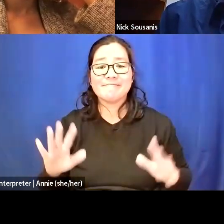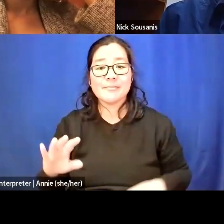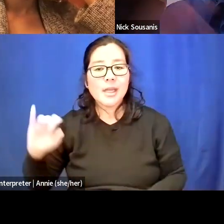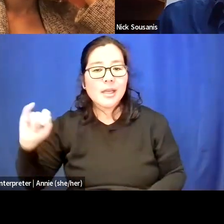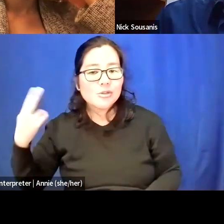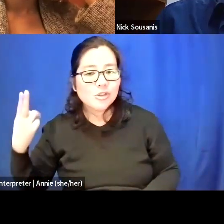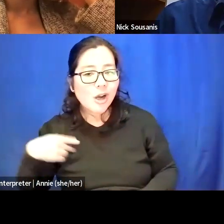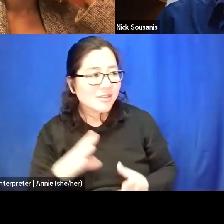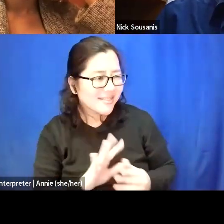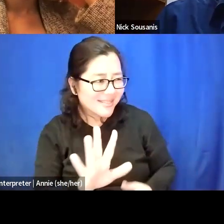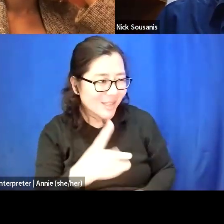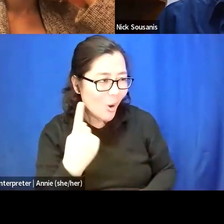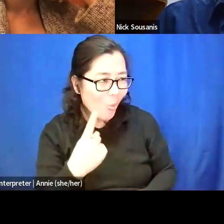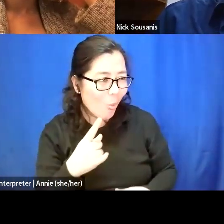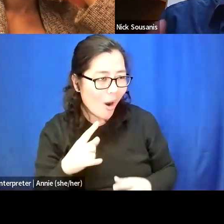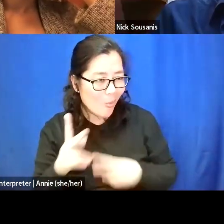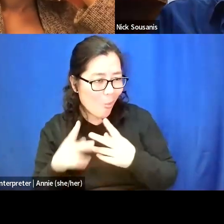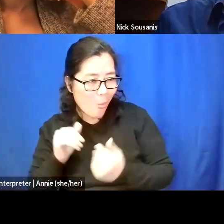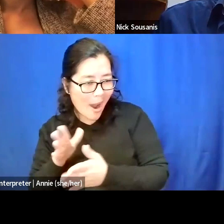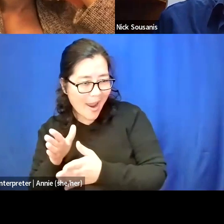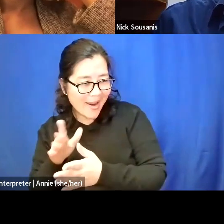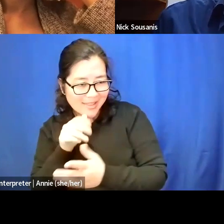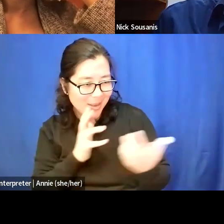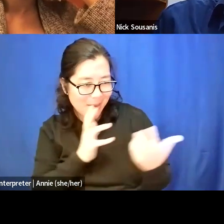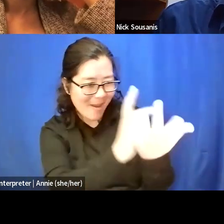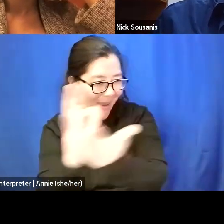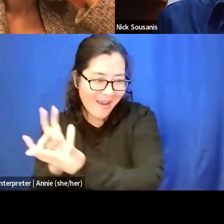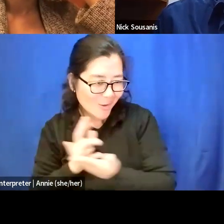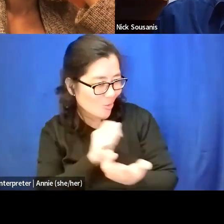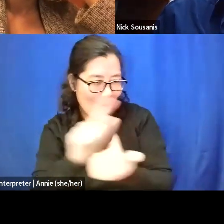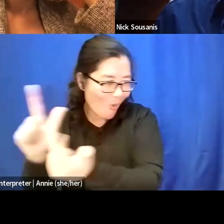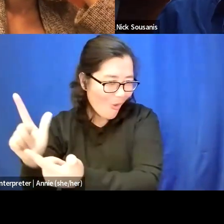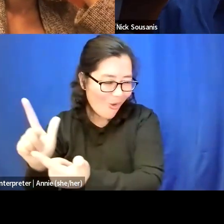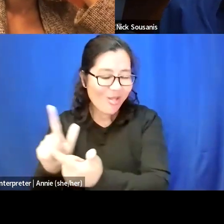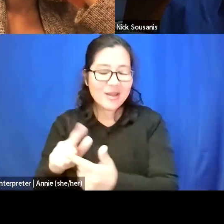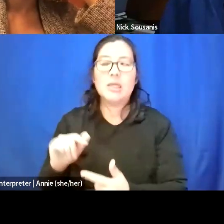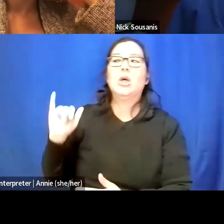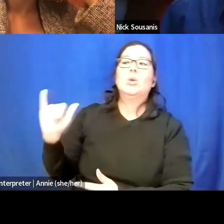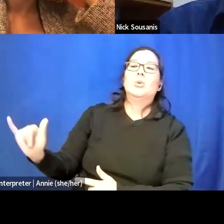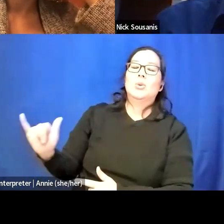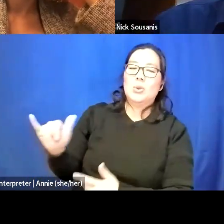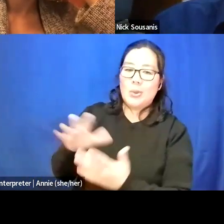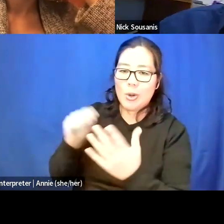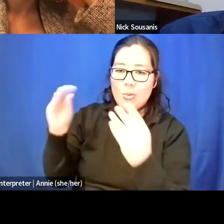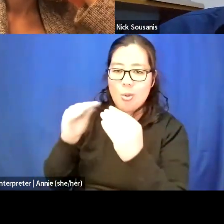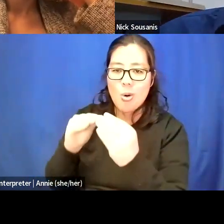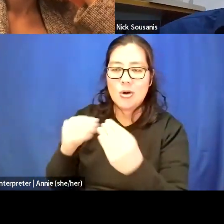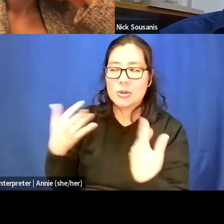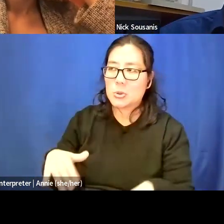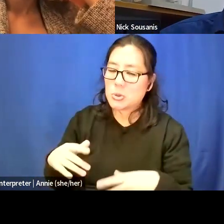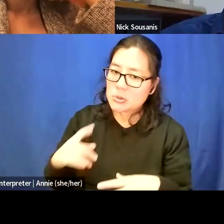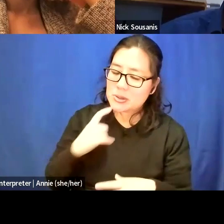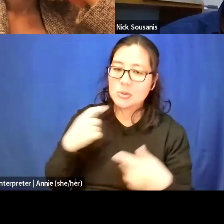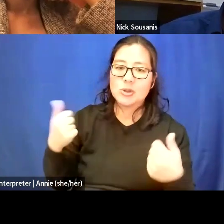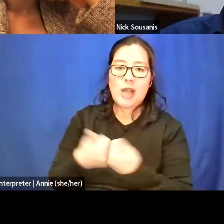not fit all. And I was like, oh, that's awesome. I'm learning so much more. And this is a much bigger challenge. And here we are 3 years later, more